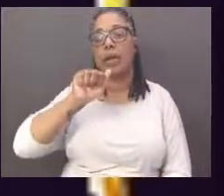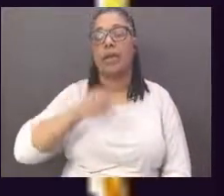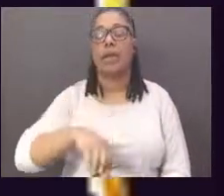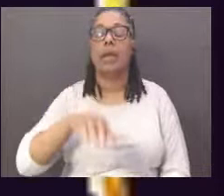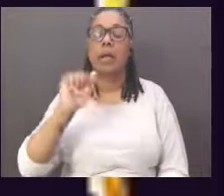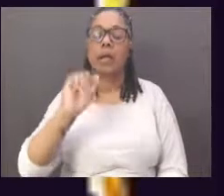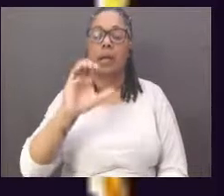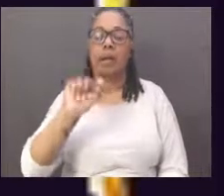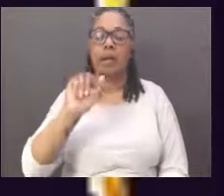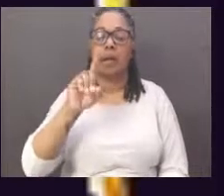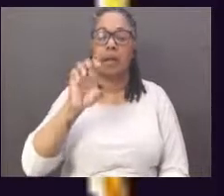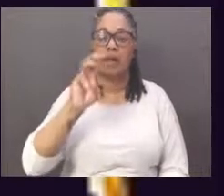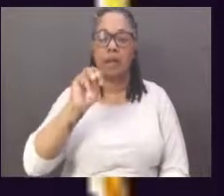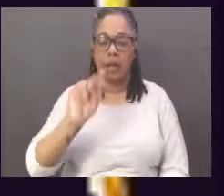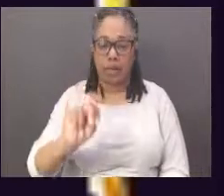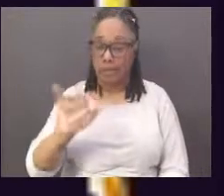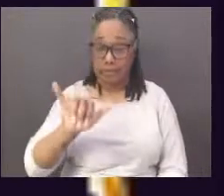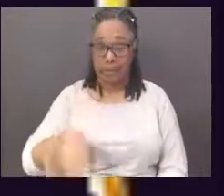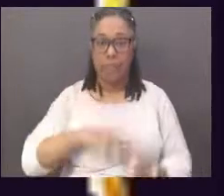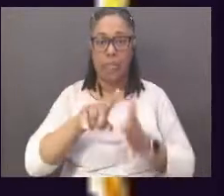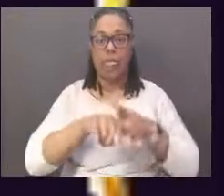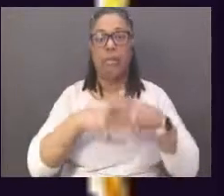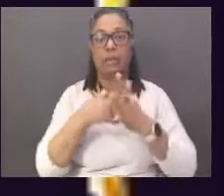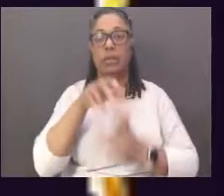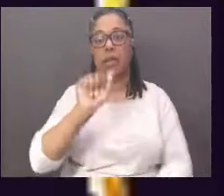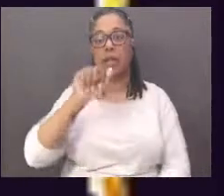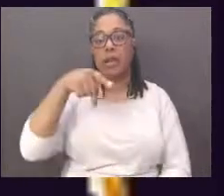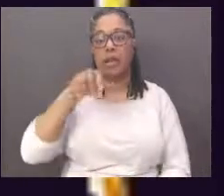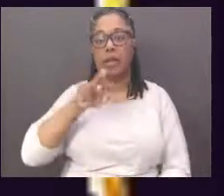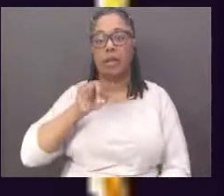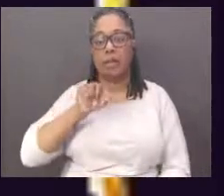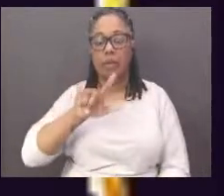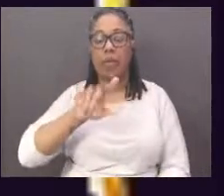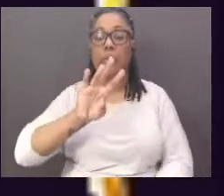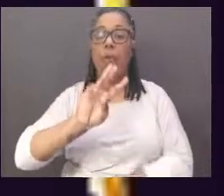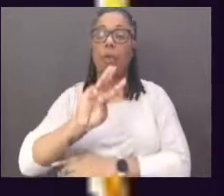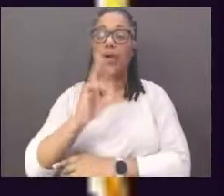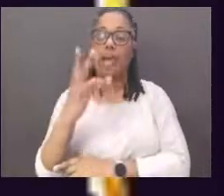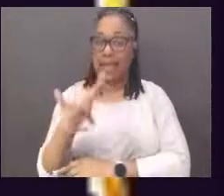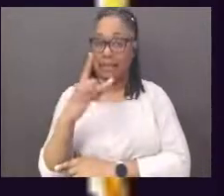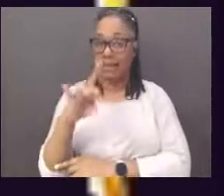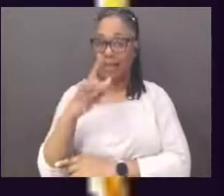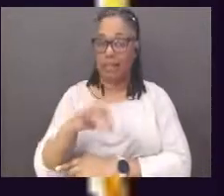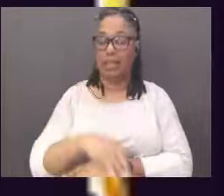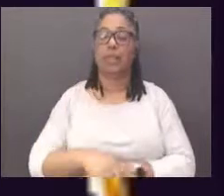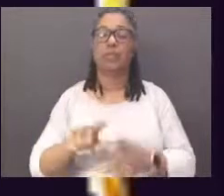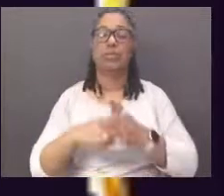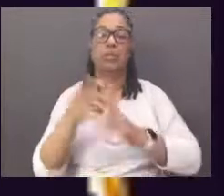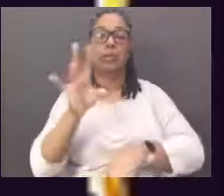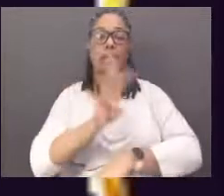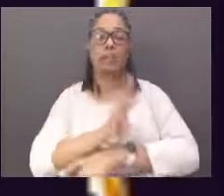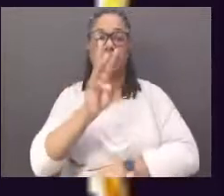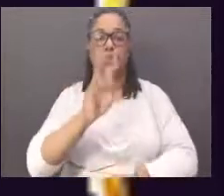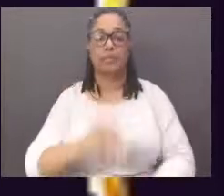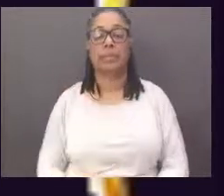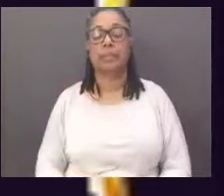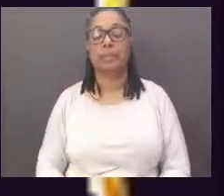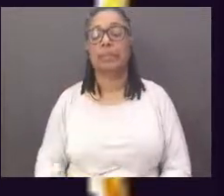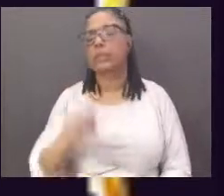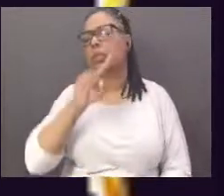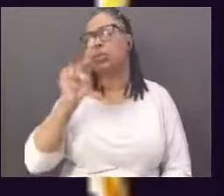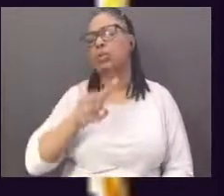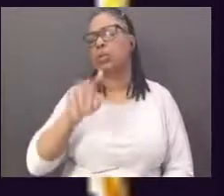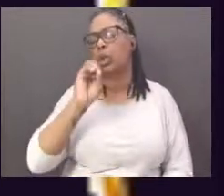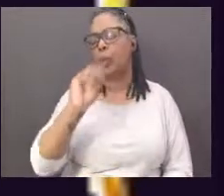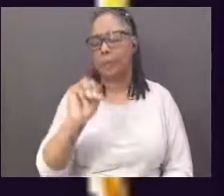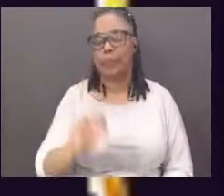April at 6 p.m. It will continue to be by way of Zoom. But even as we're looking forward to that, there